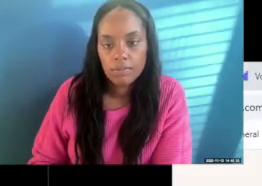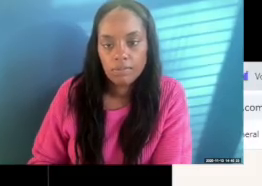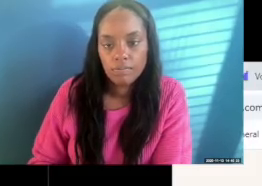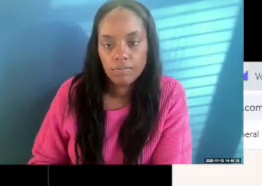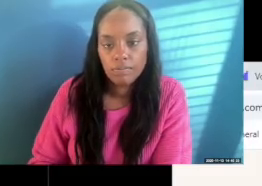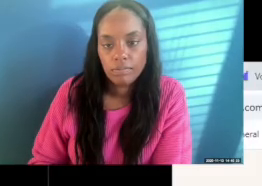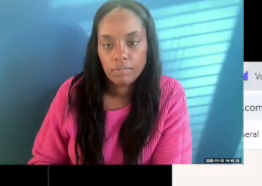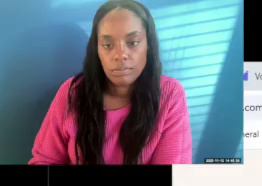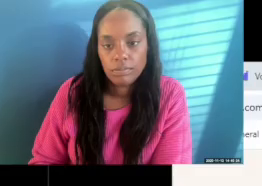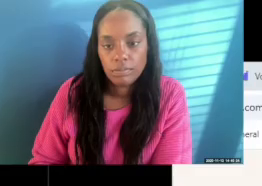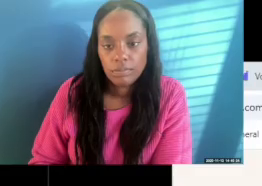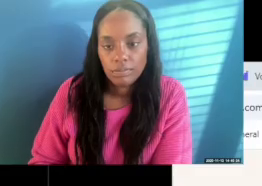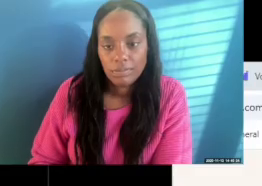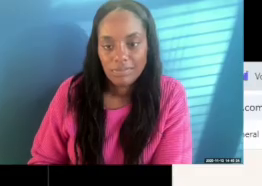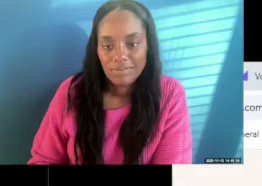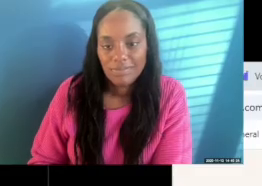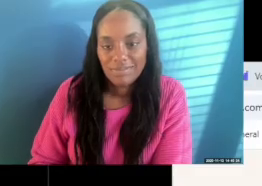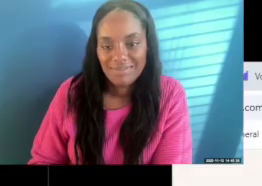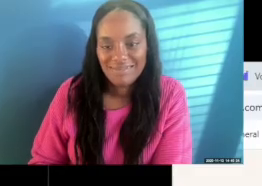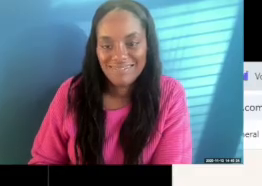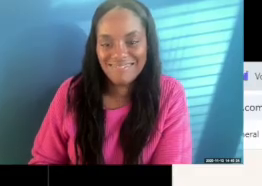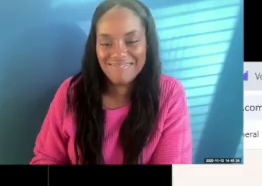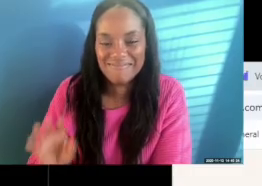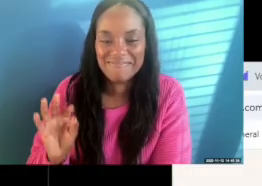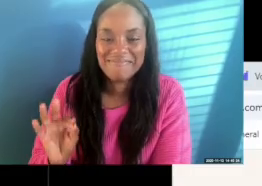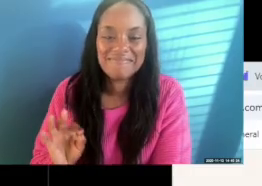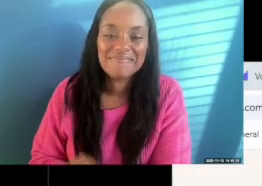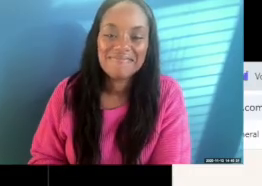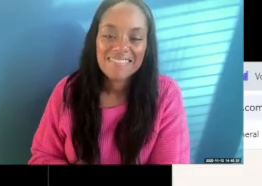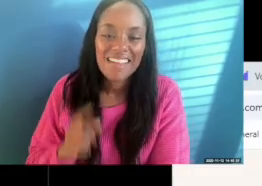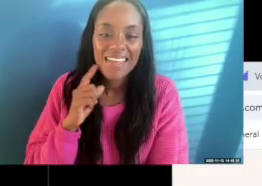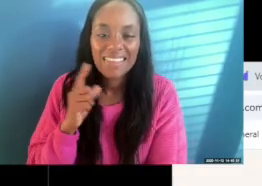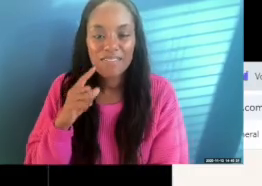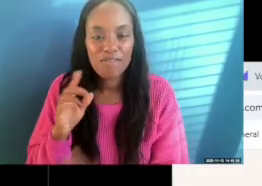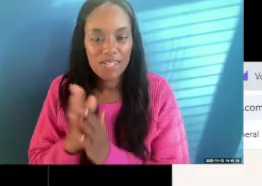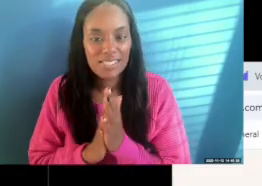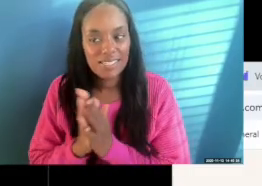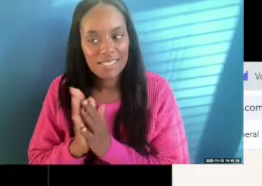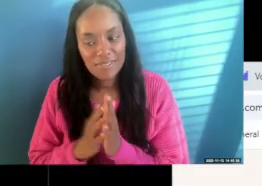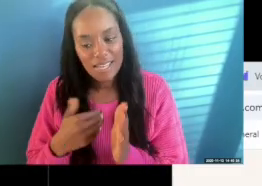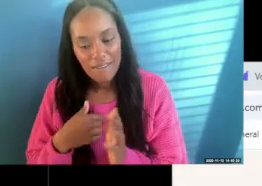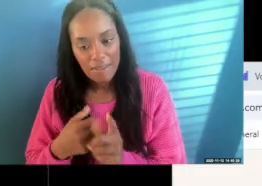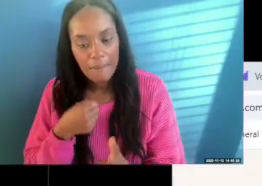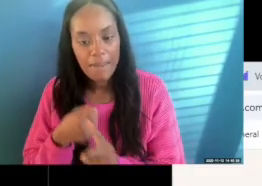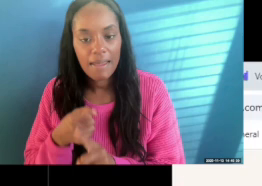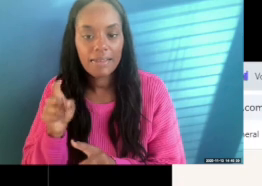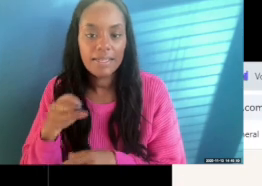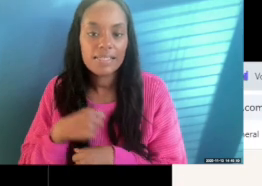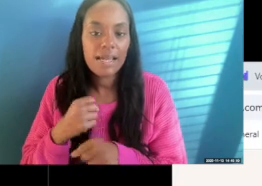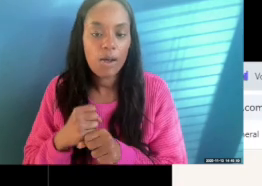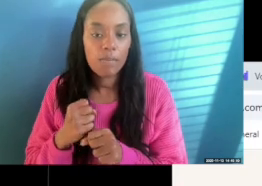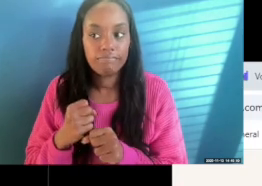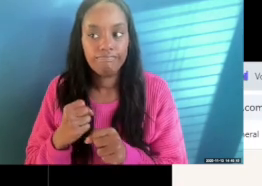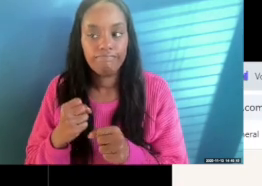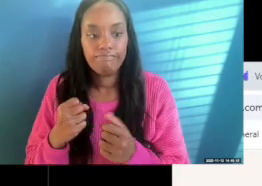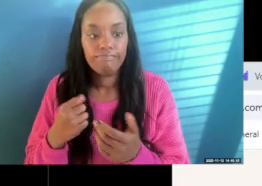United States, cumulative deployments have been 90% in class 2B and 3, with about 5%